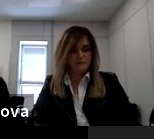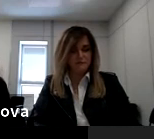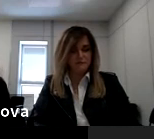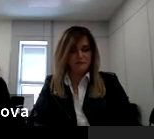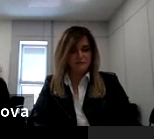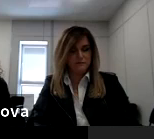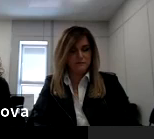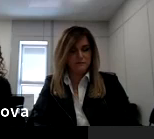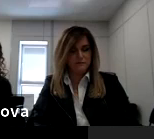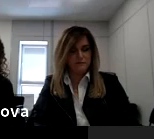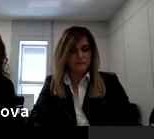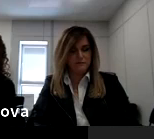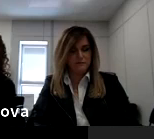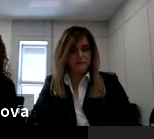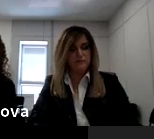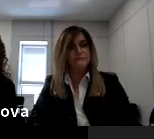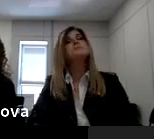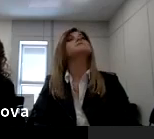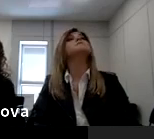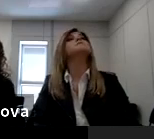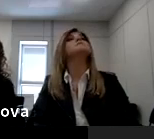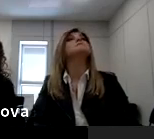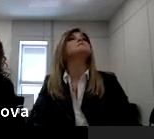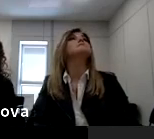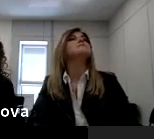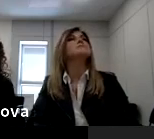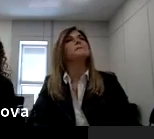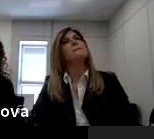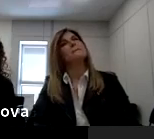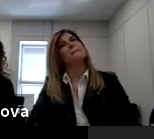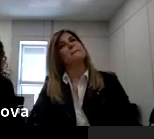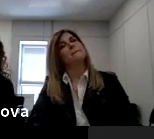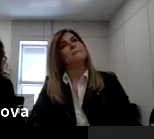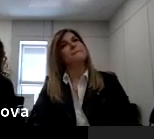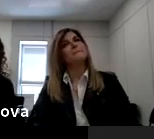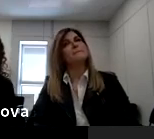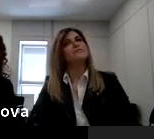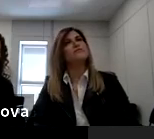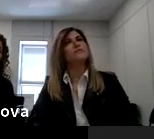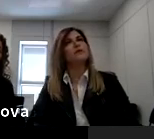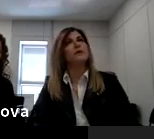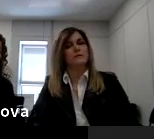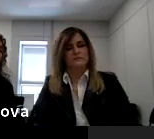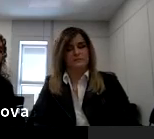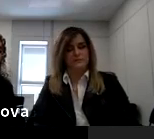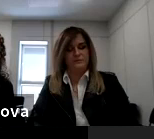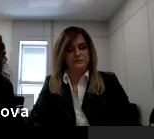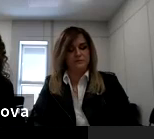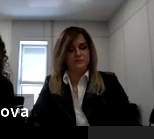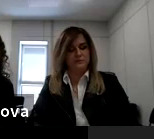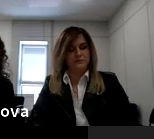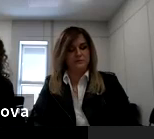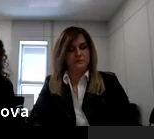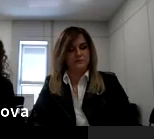accent lighting. You can see here some examples of accent lighting, and these are sketches by